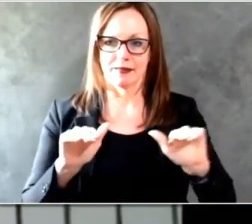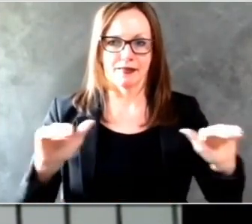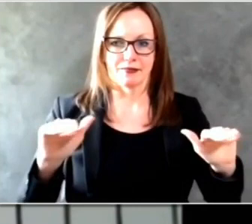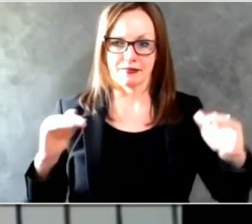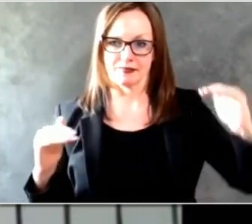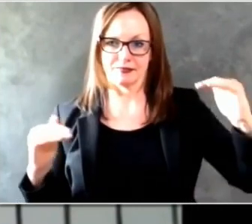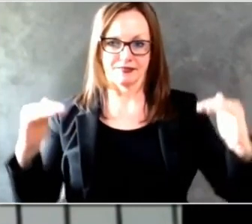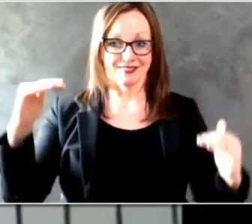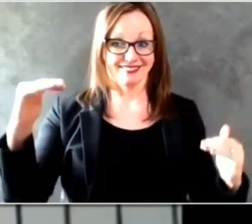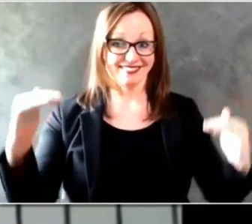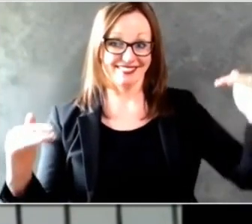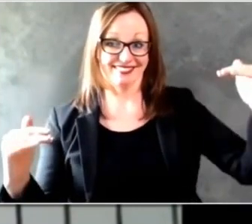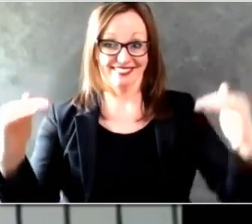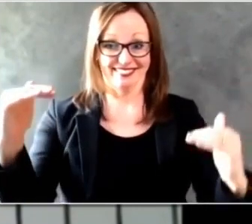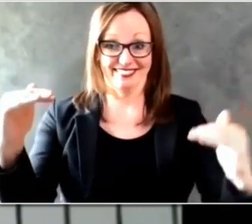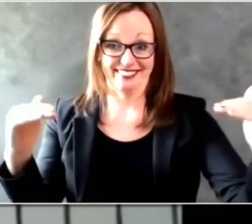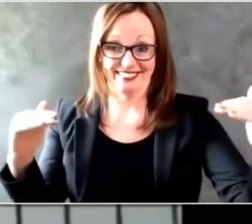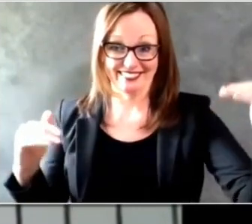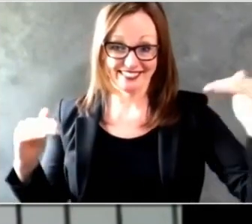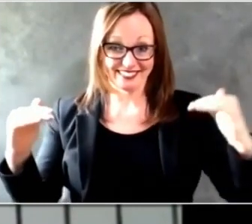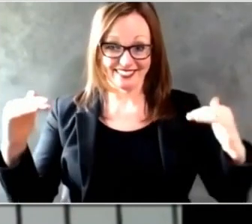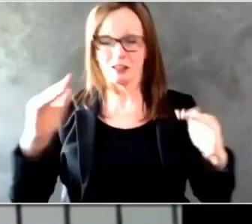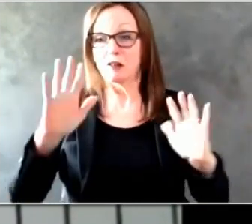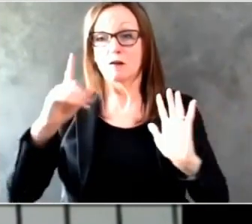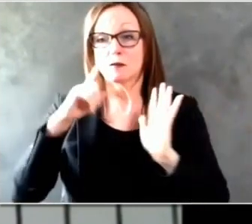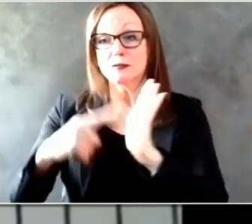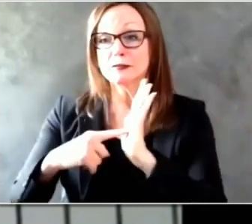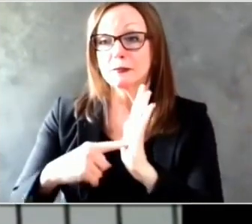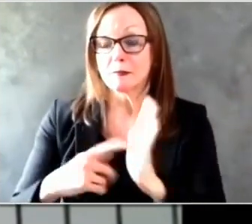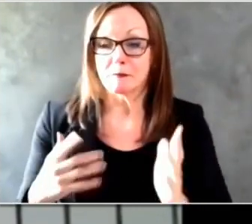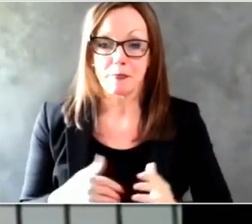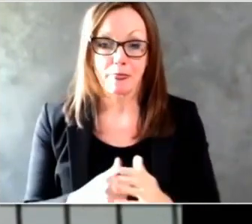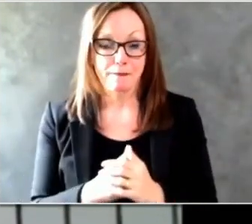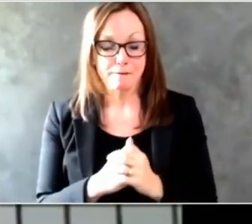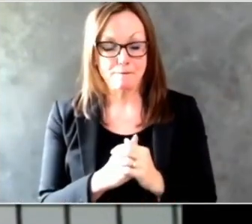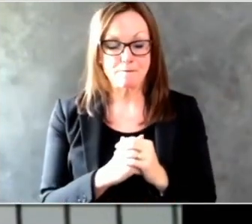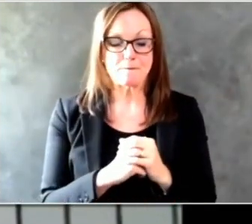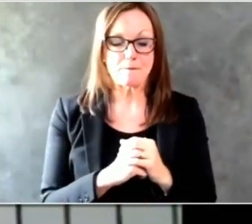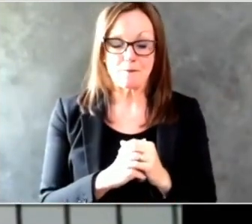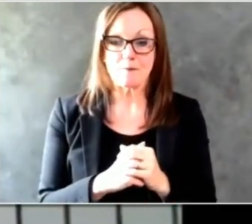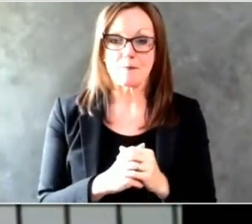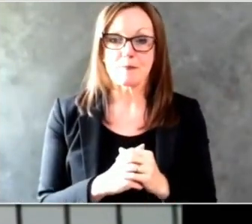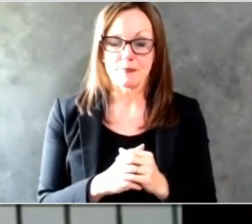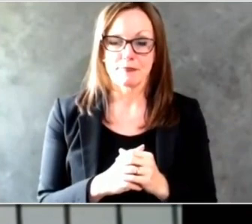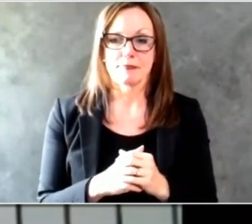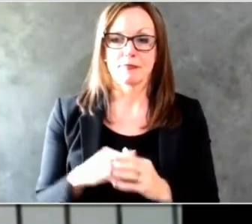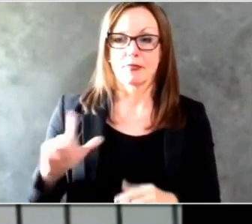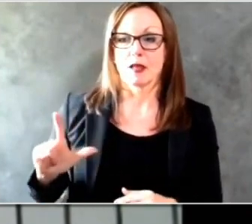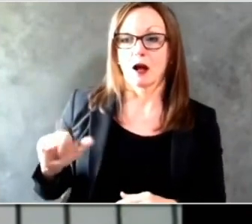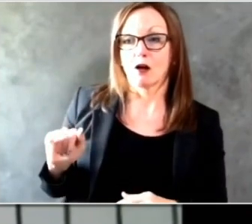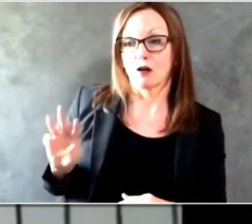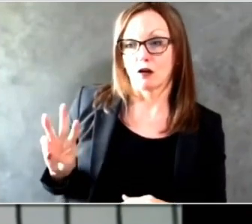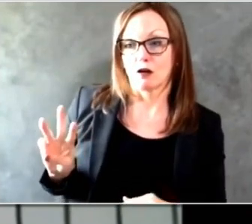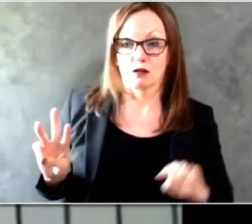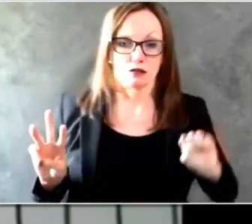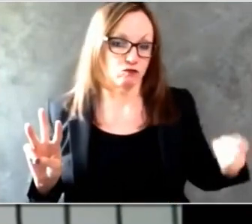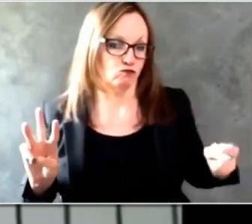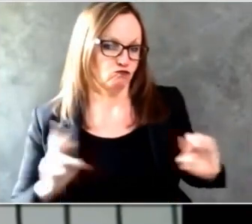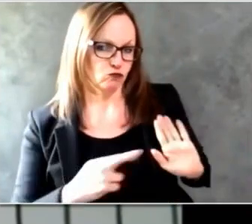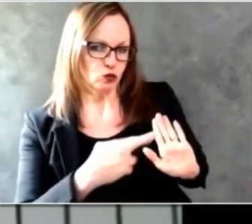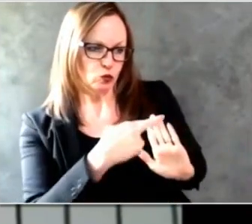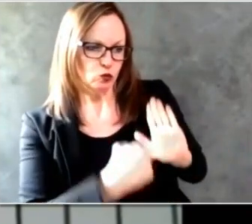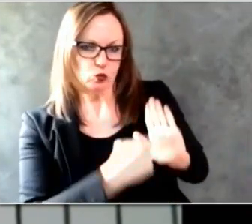for masks and cloth face coverings. And we've also seen our business partners and our business